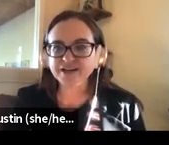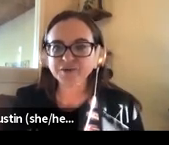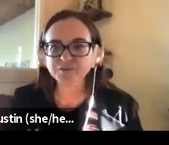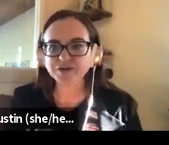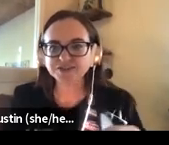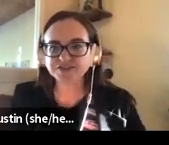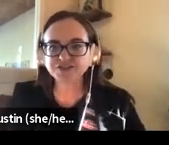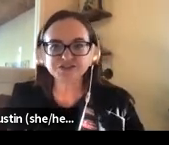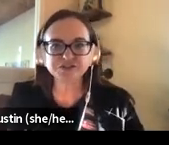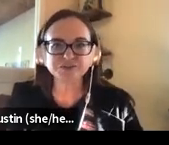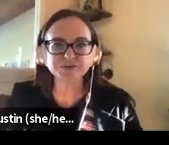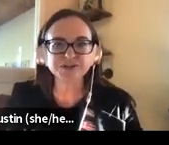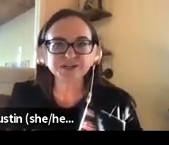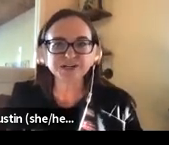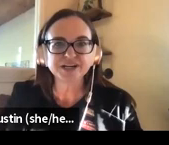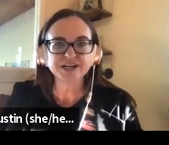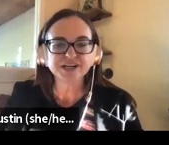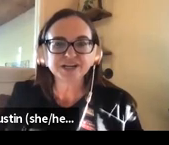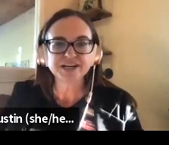If anyone wants to